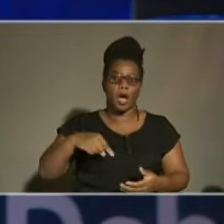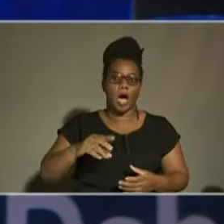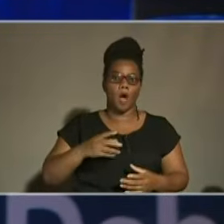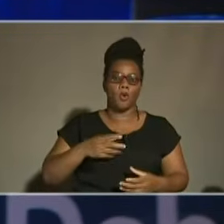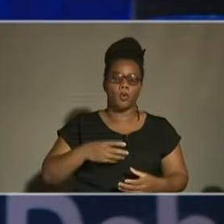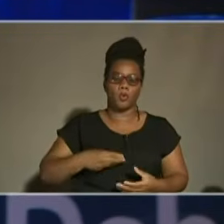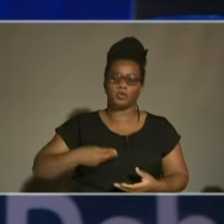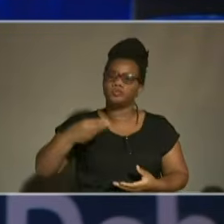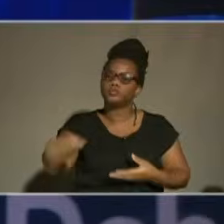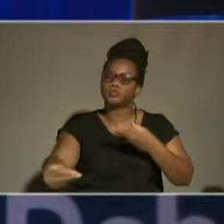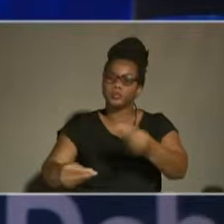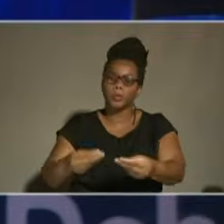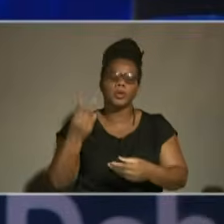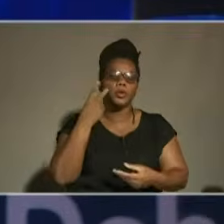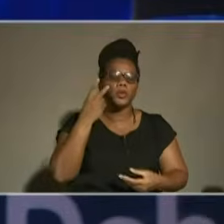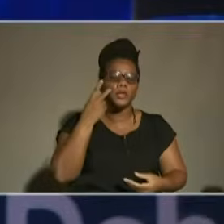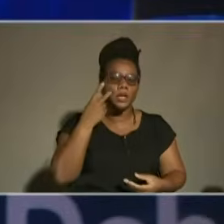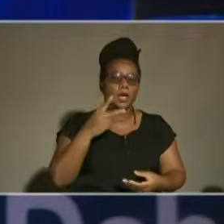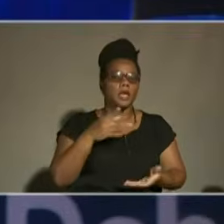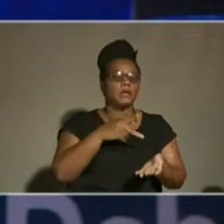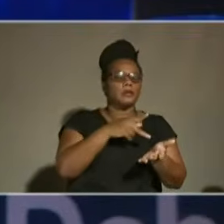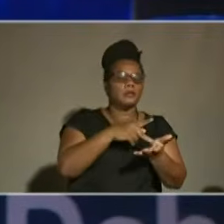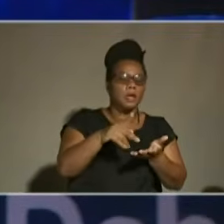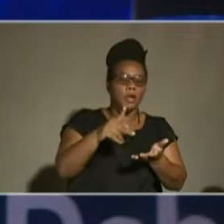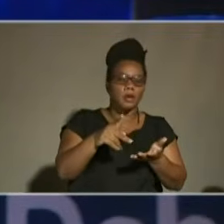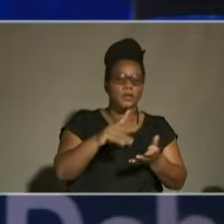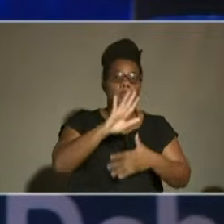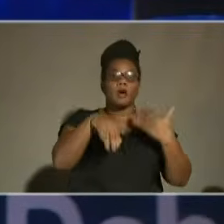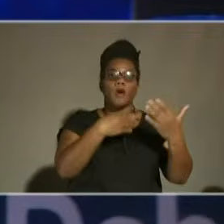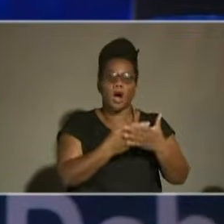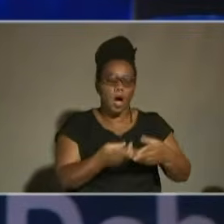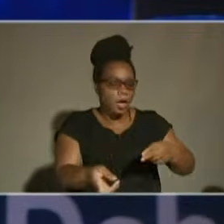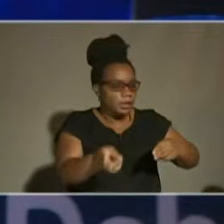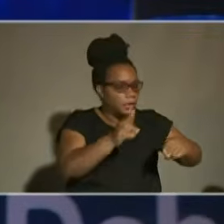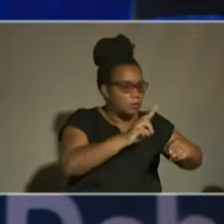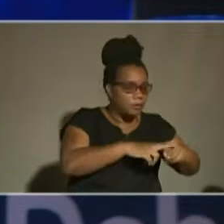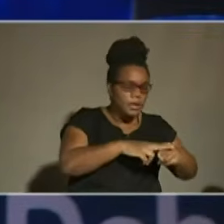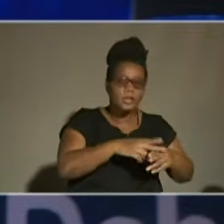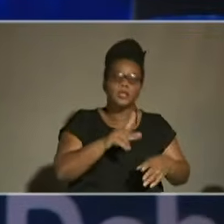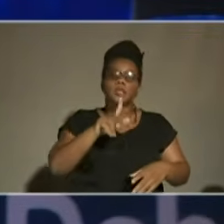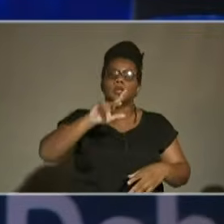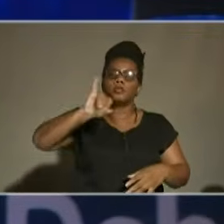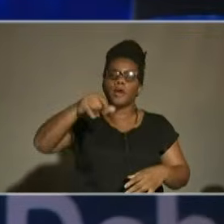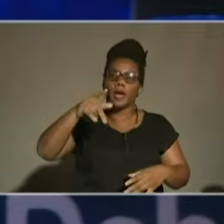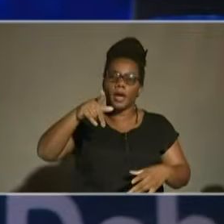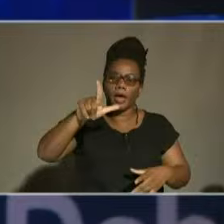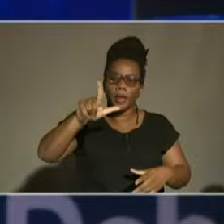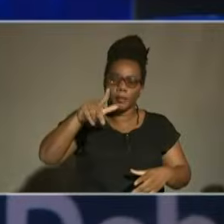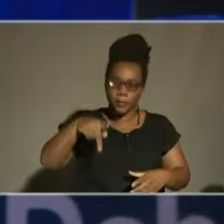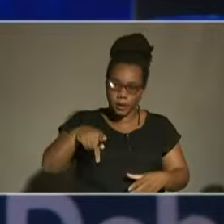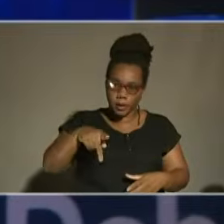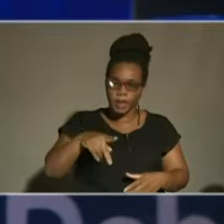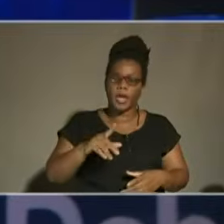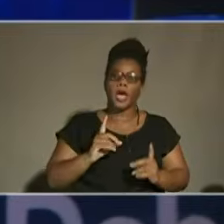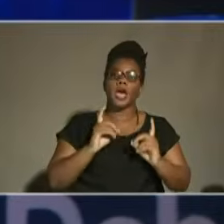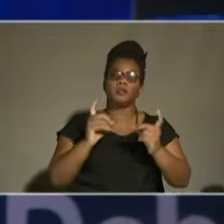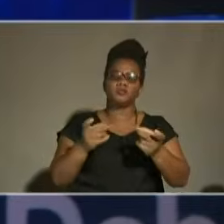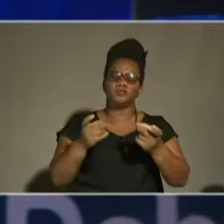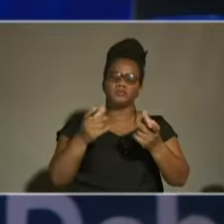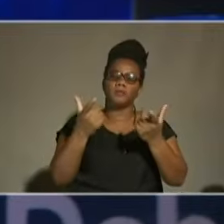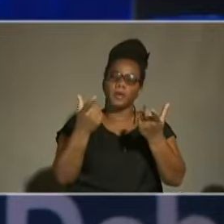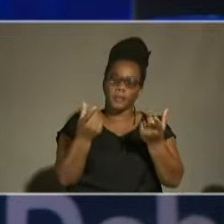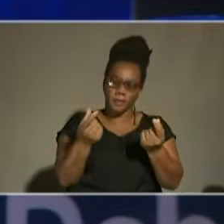see that their salaries have all risen. It is the Jamaica Labour Party, through the compensation review, that has